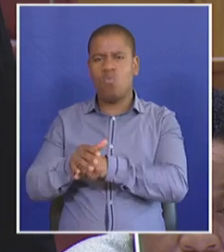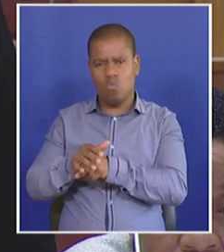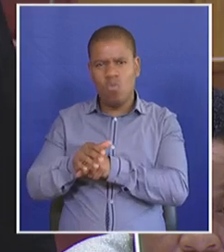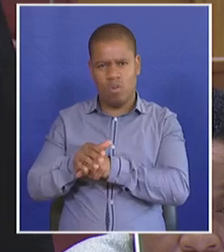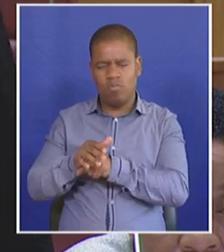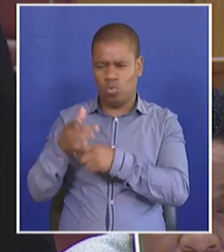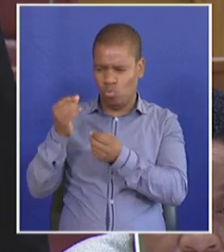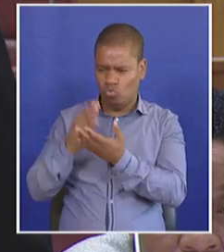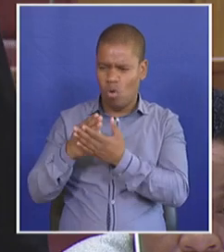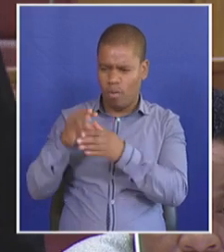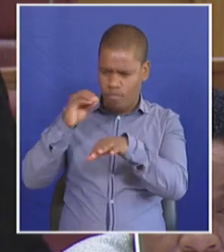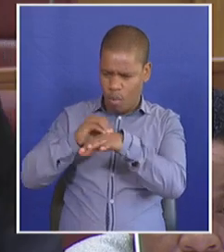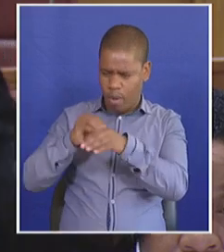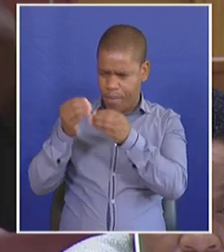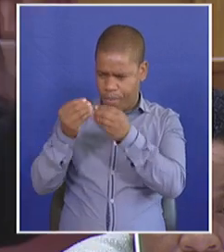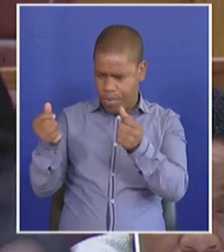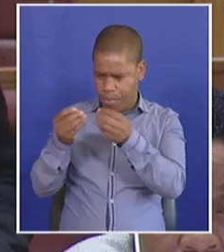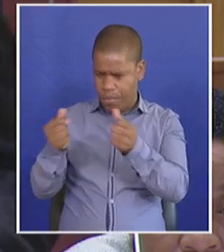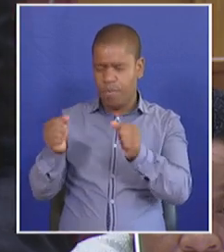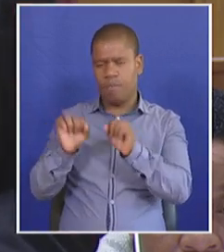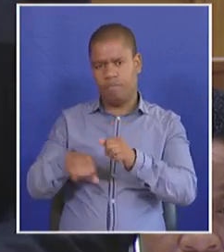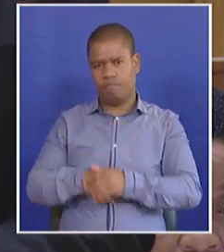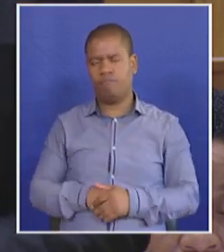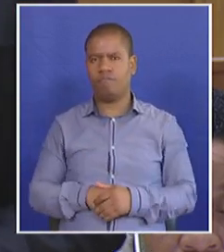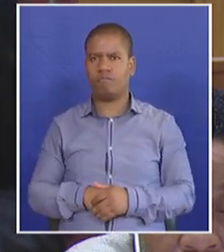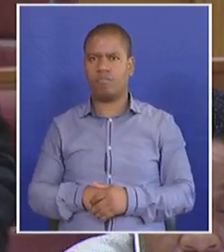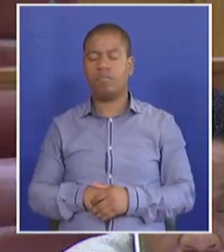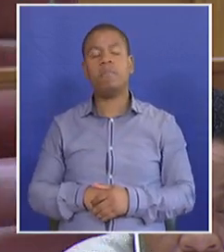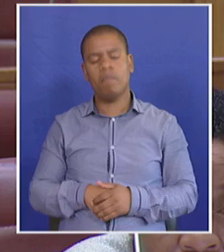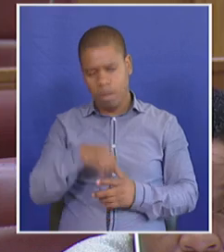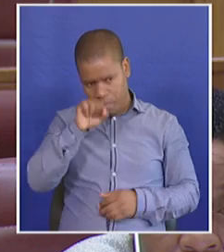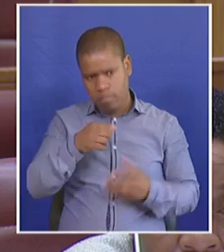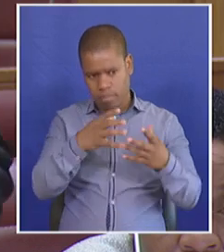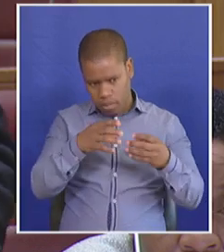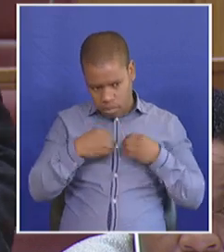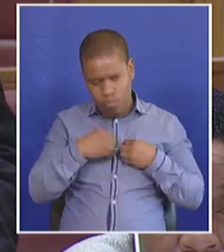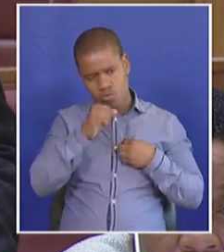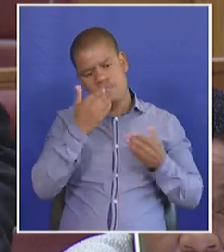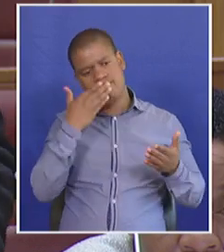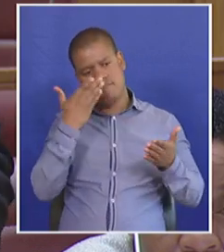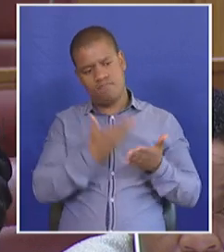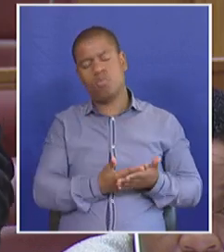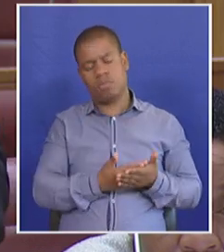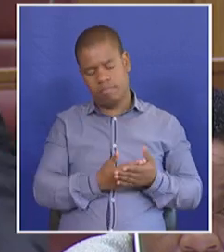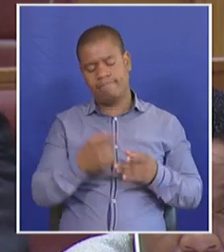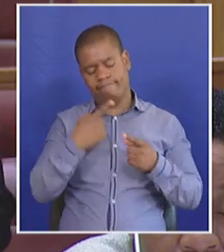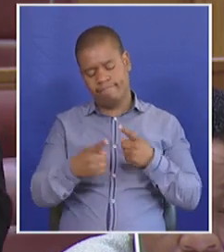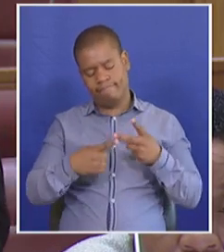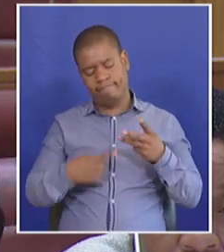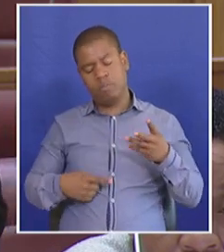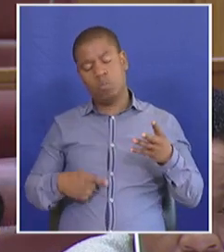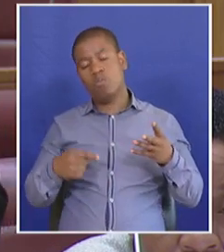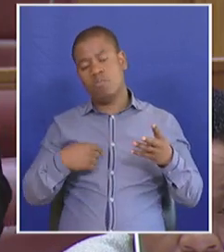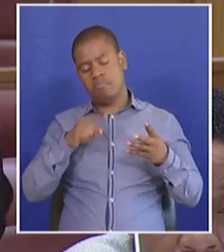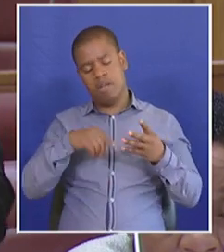into that area. But as I accept your suggestions that perhaps these are other areas